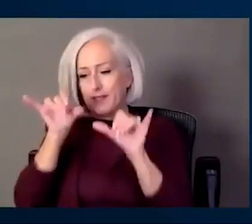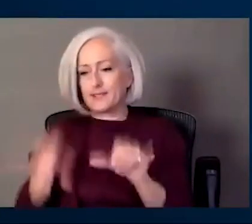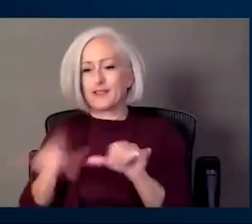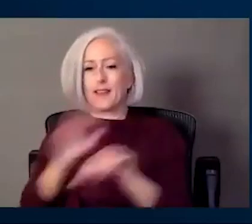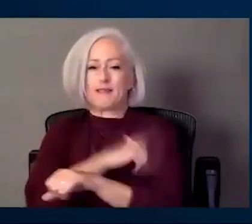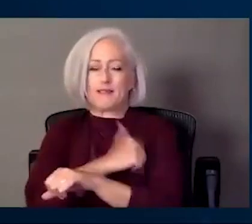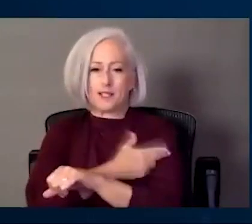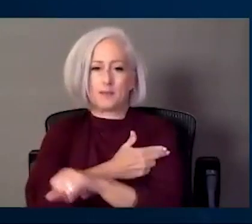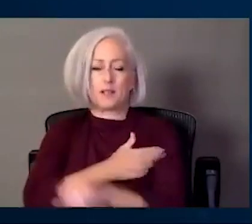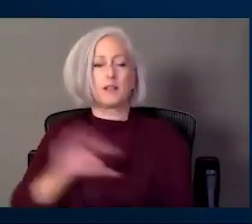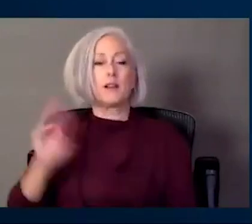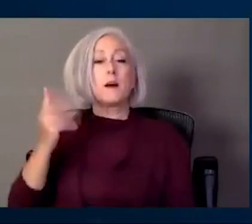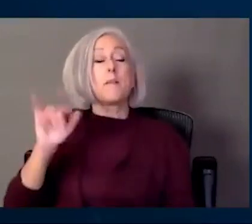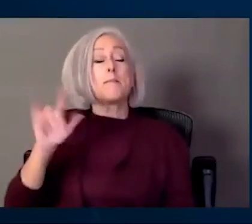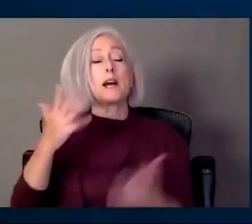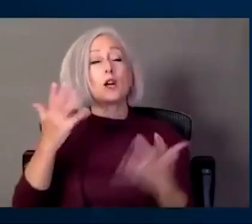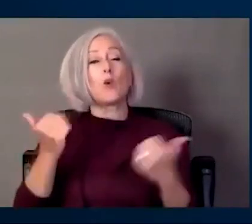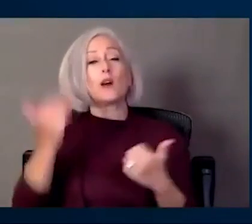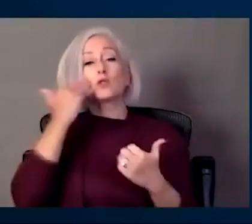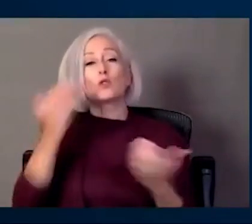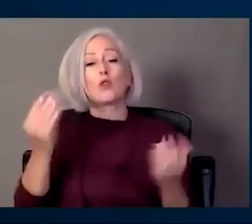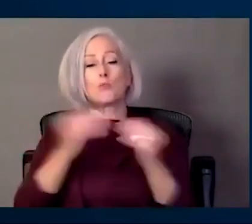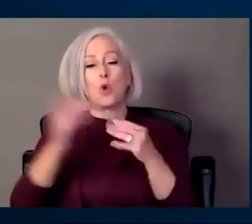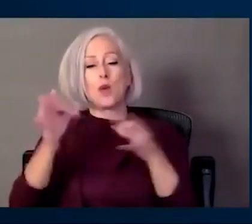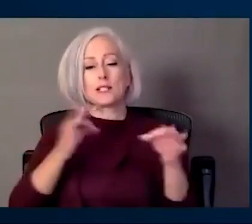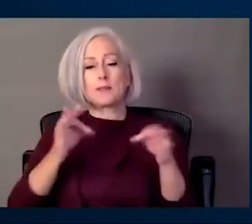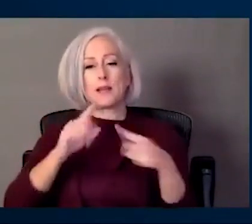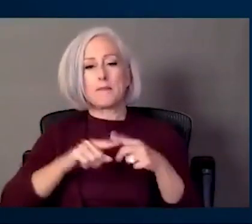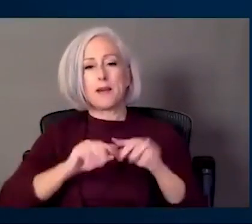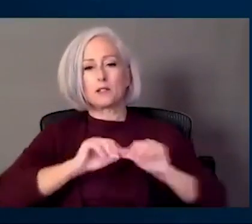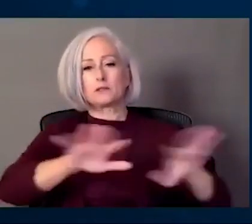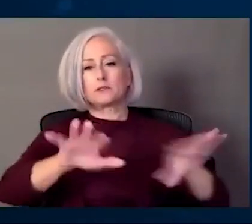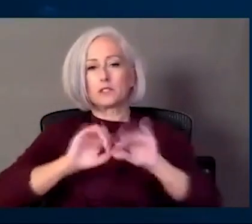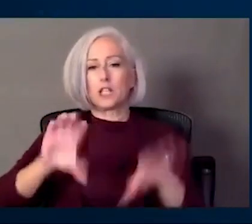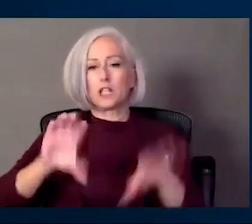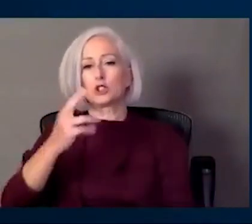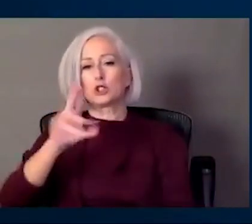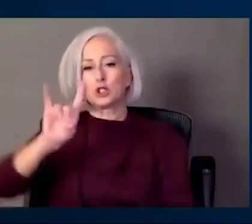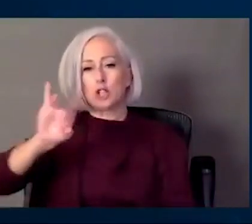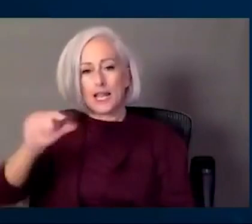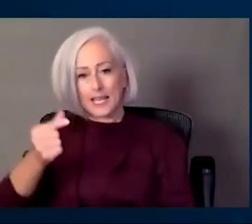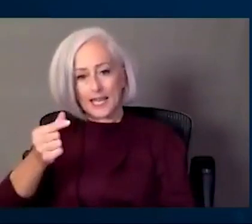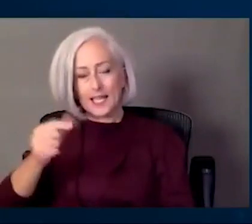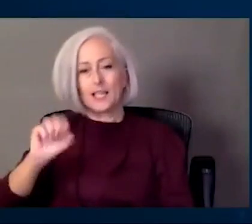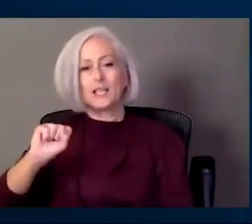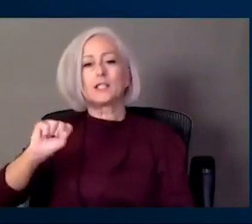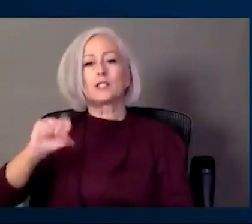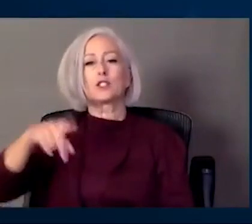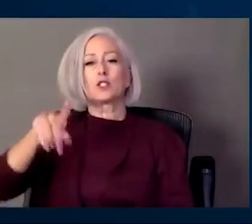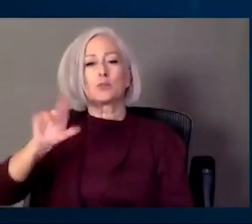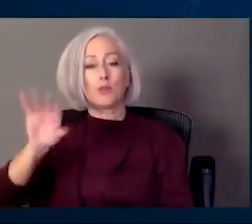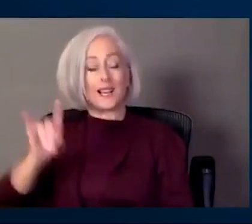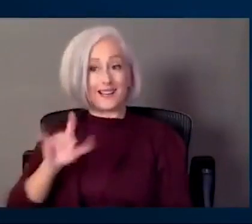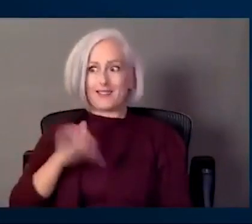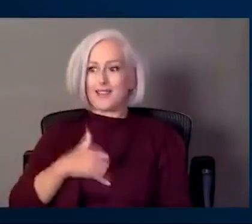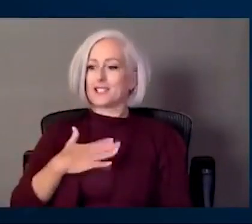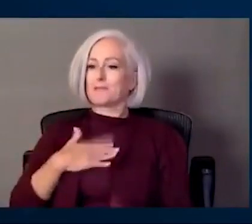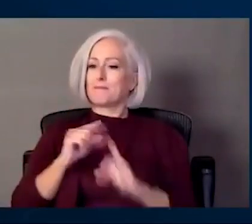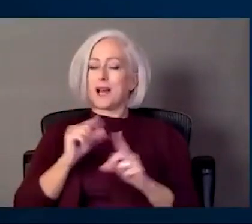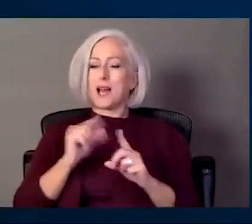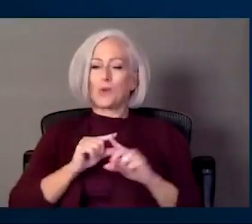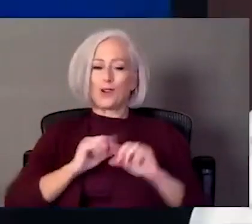more explanation about shedding and spreading the virus. Oh, that's my term, right? Yeah. The shed and spread event. Okay,